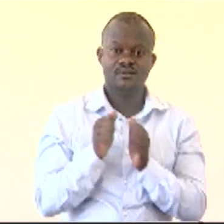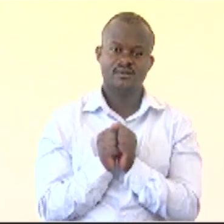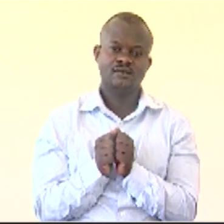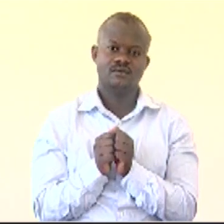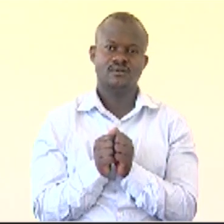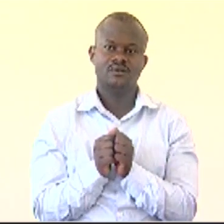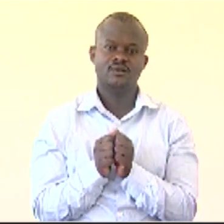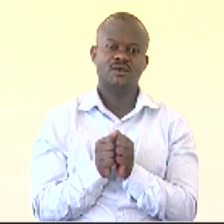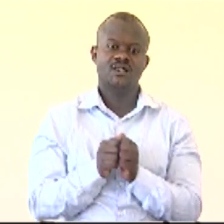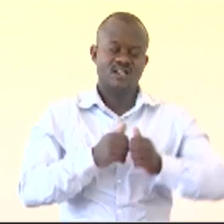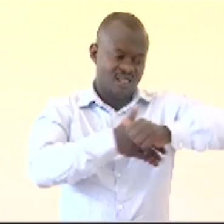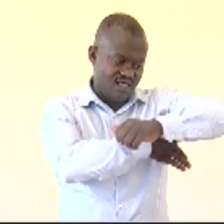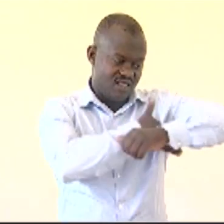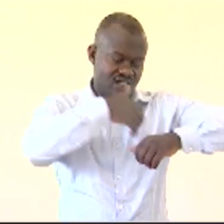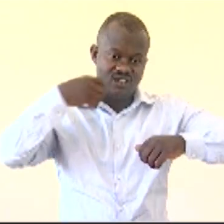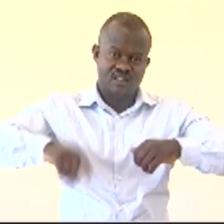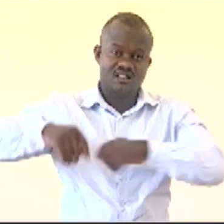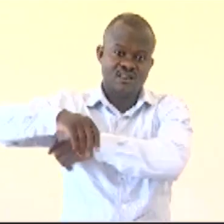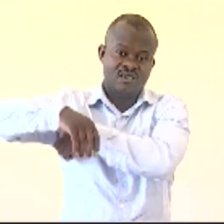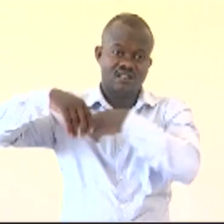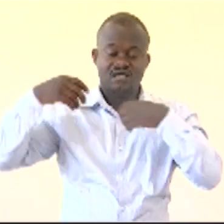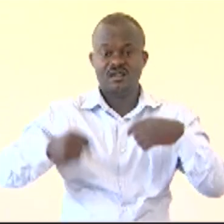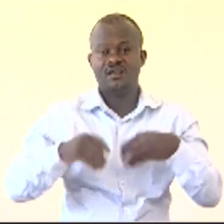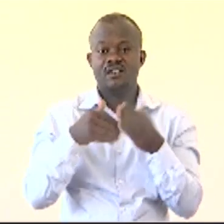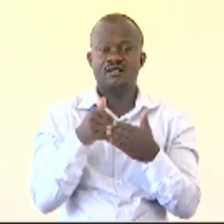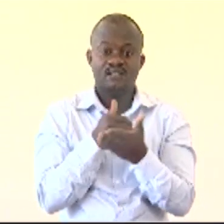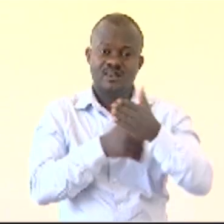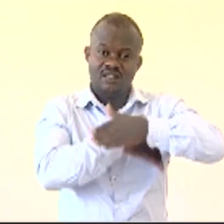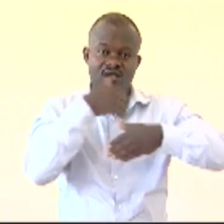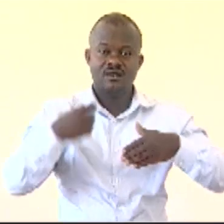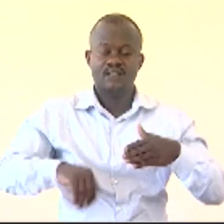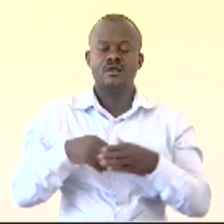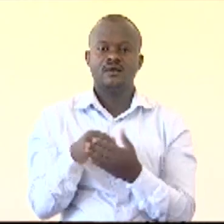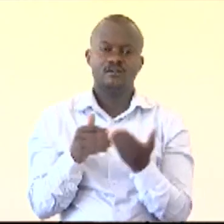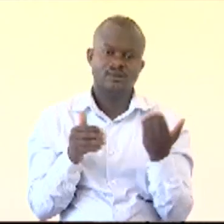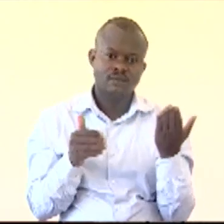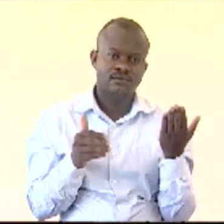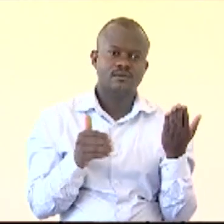There's night sweat. When you sleep at night, you have night sweat. You sweat.